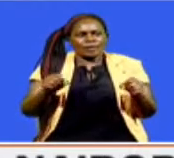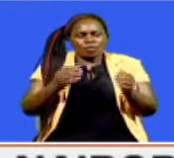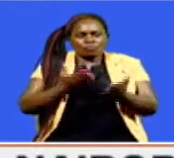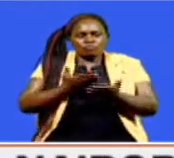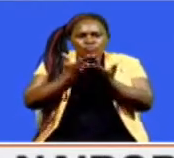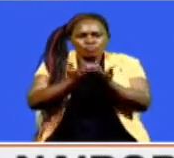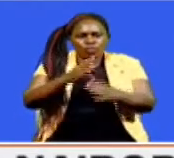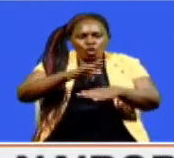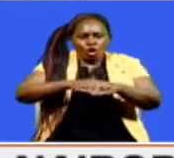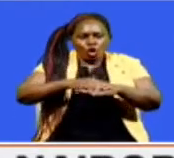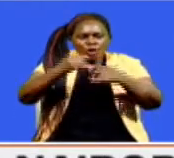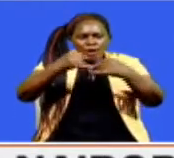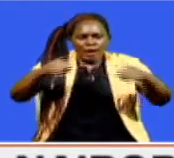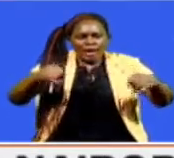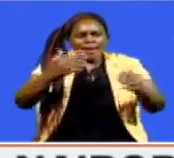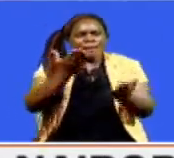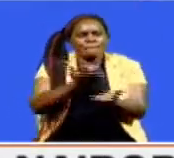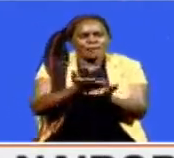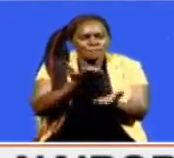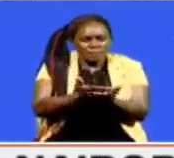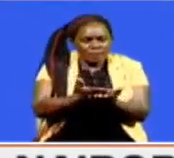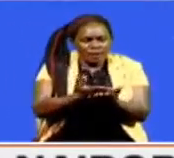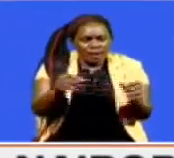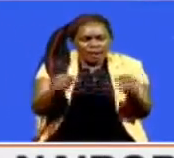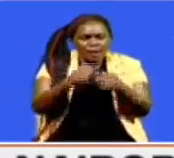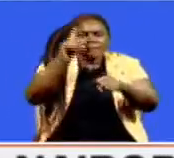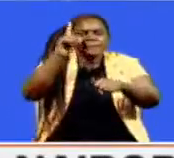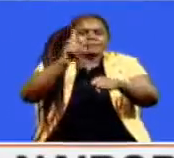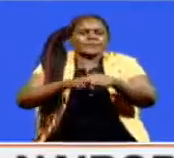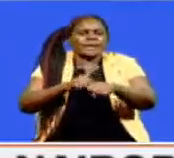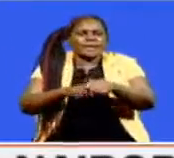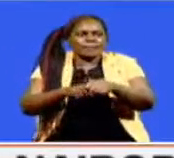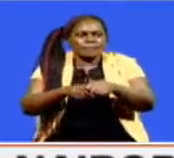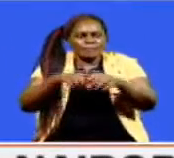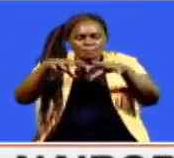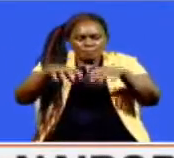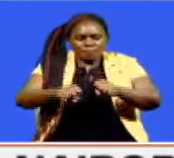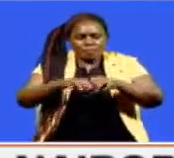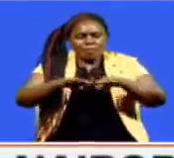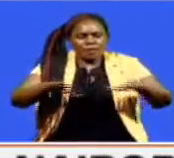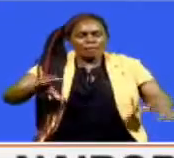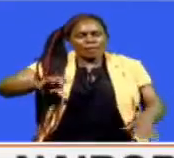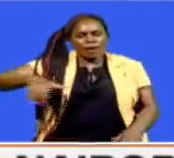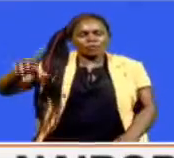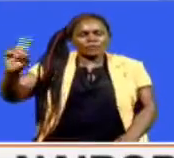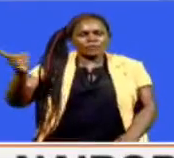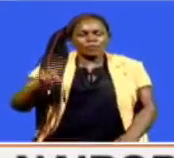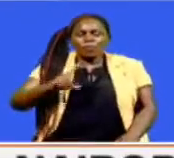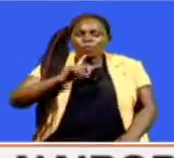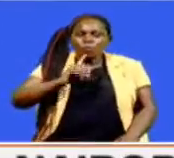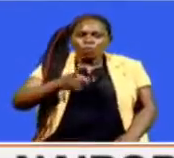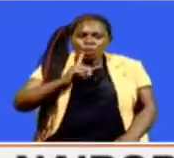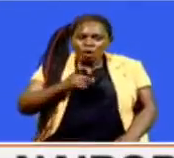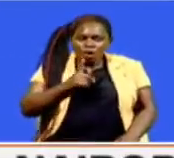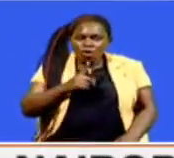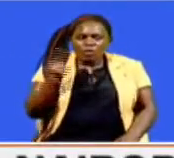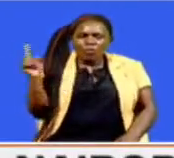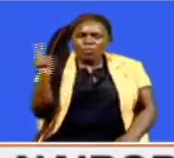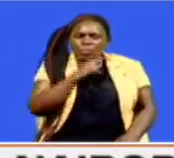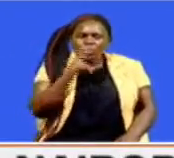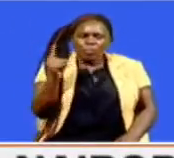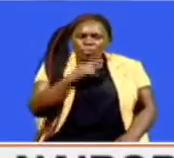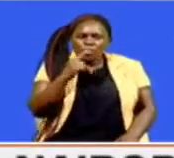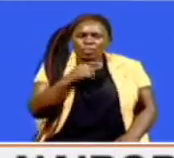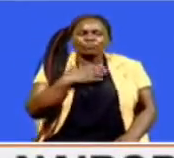submitted online through the Nairobi plan system. Haya najiri huku wanyakuzi wa ardhi kaunti ya Nairobi wakionywa vikali dhidi